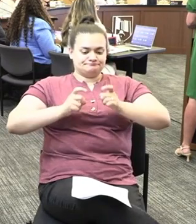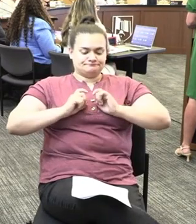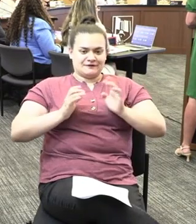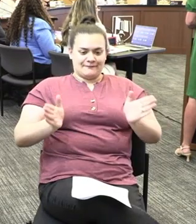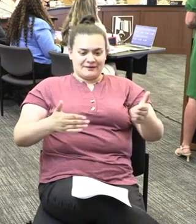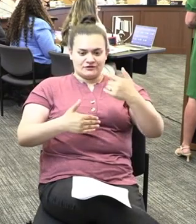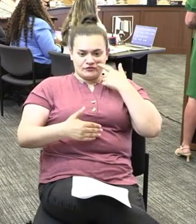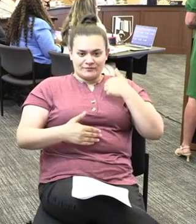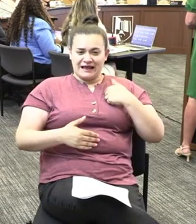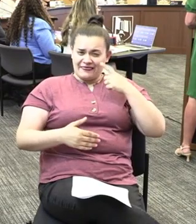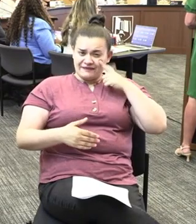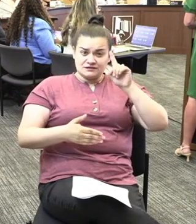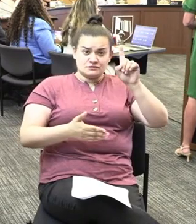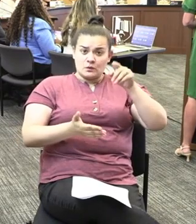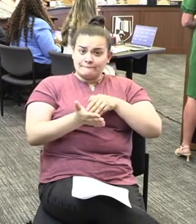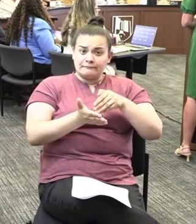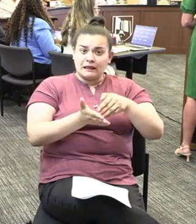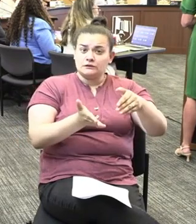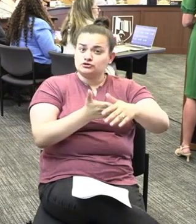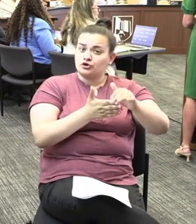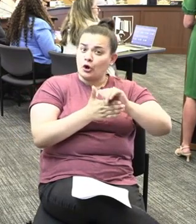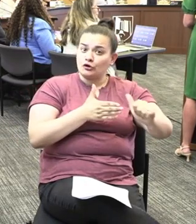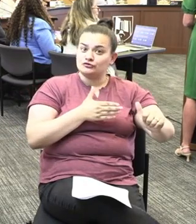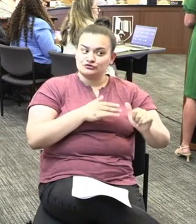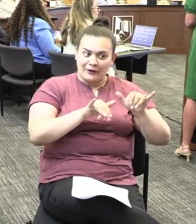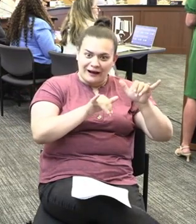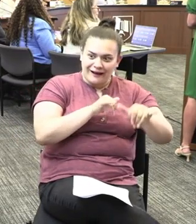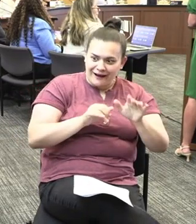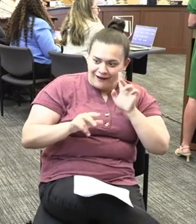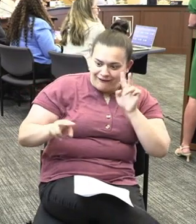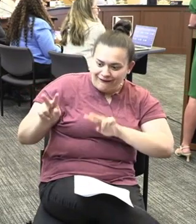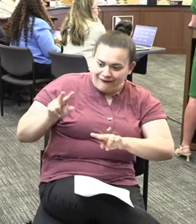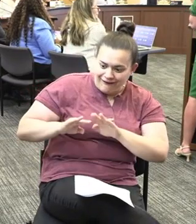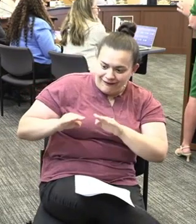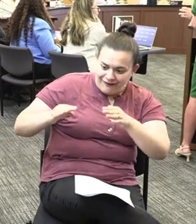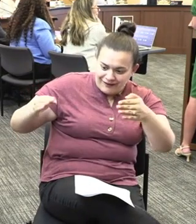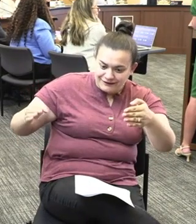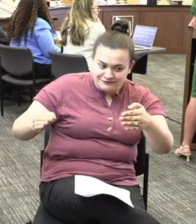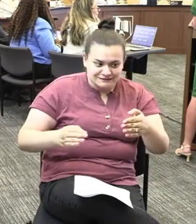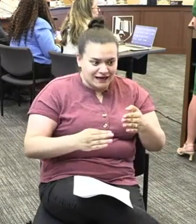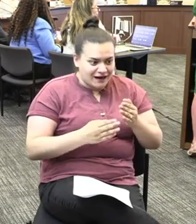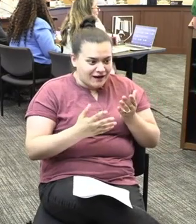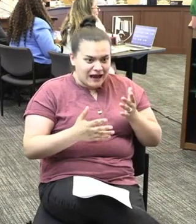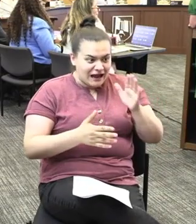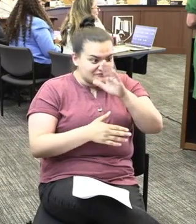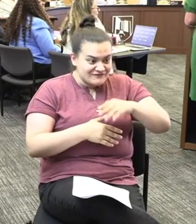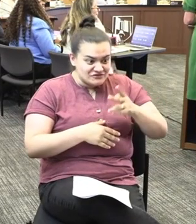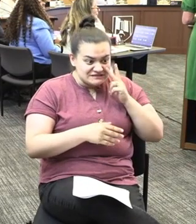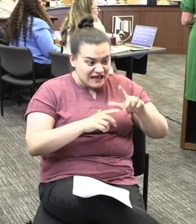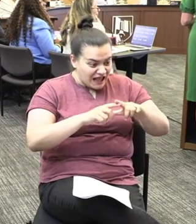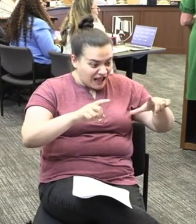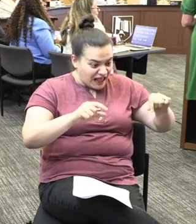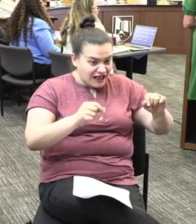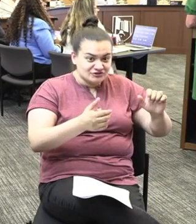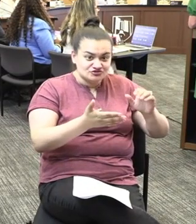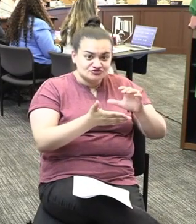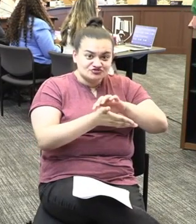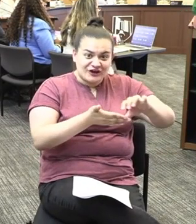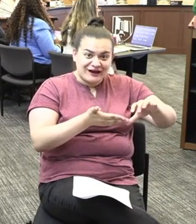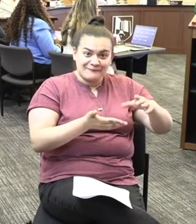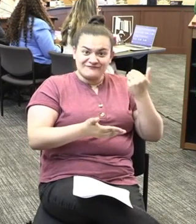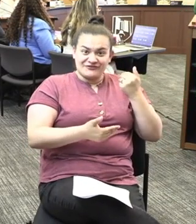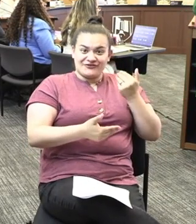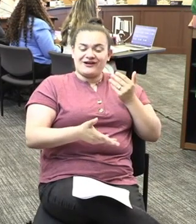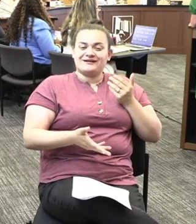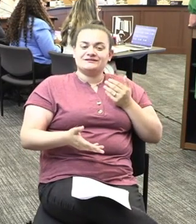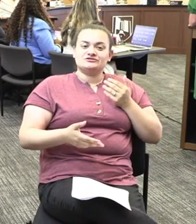said, "I think this is $1 million." So he stayed to watch me open it. He's like, "I've never seen $1 million check." So